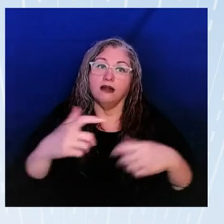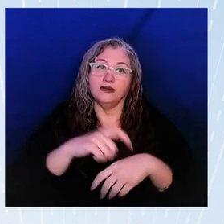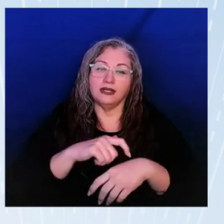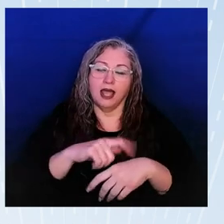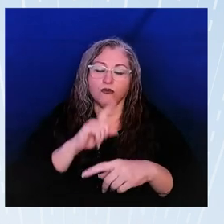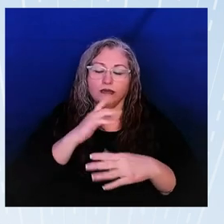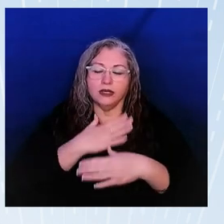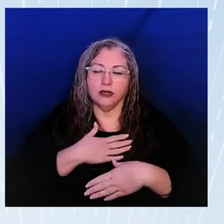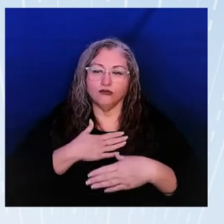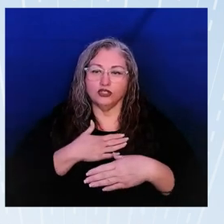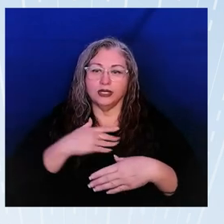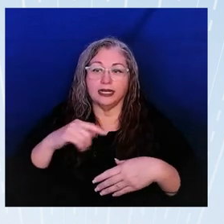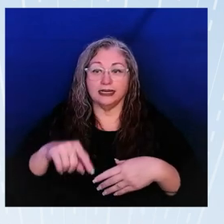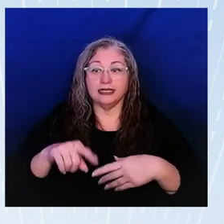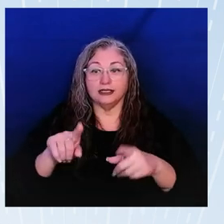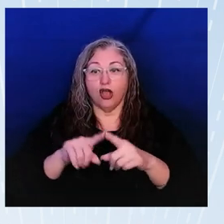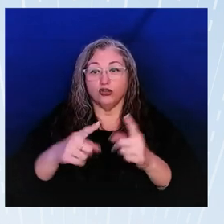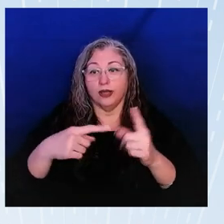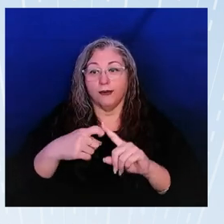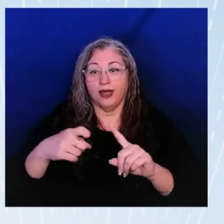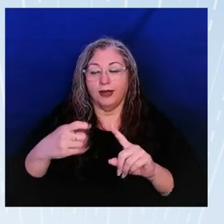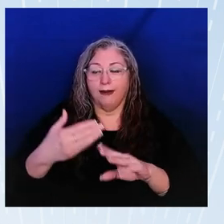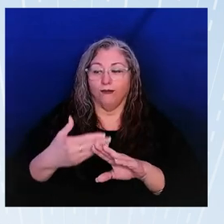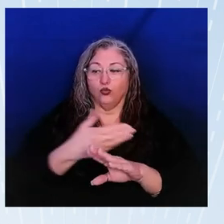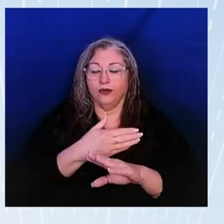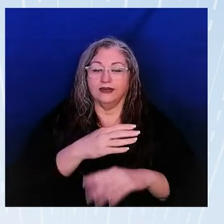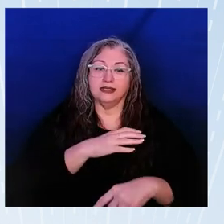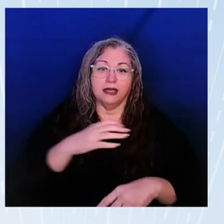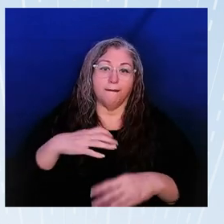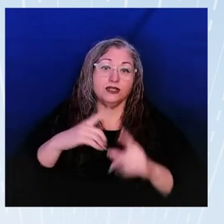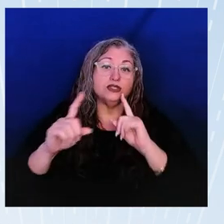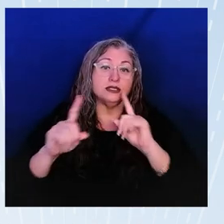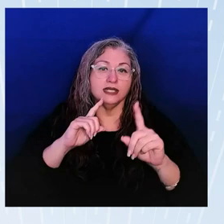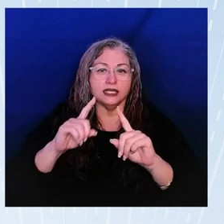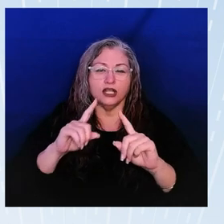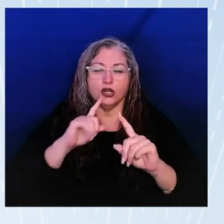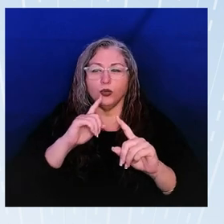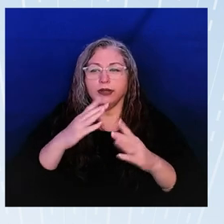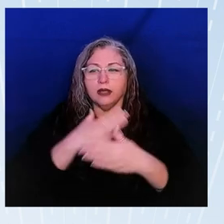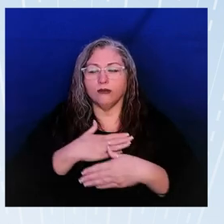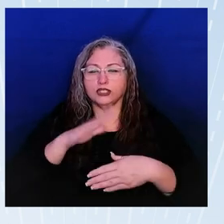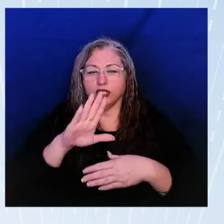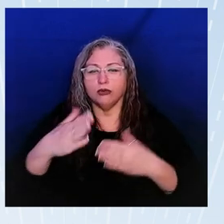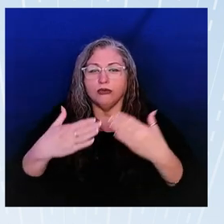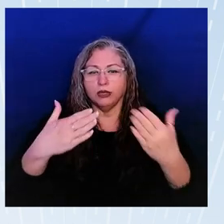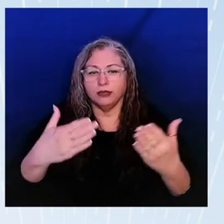appreciate, this is also coming out of a previous commission conversation, so really appreciate the recommendation.